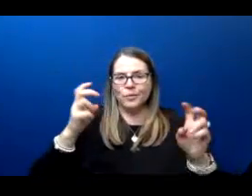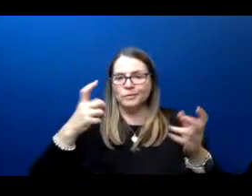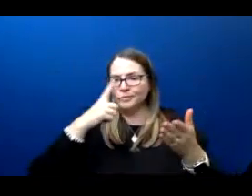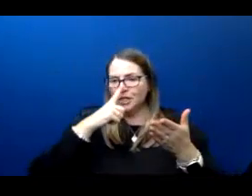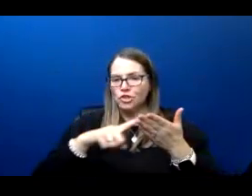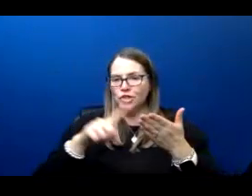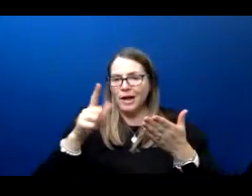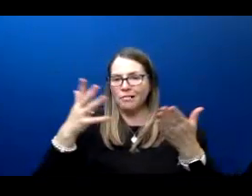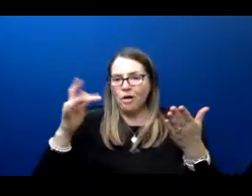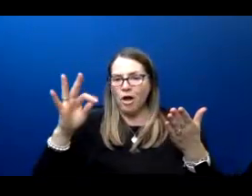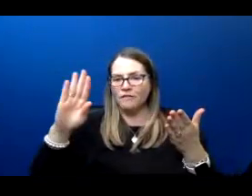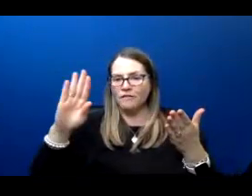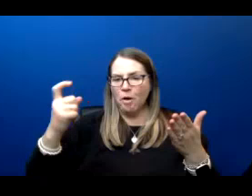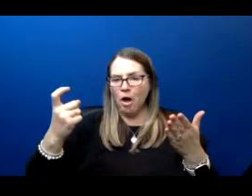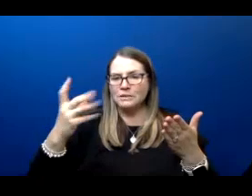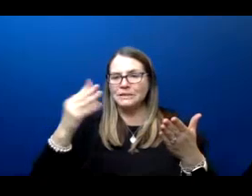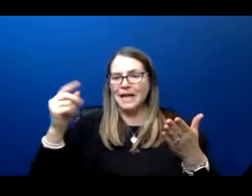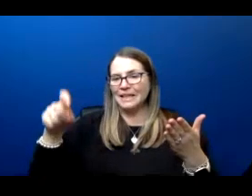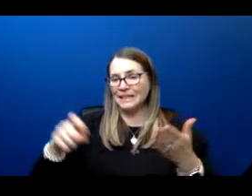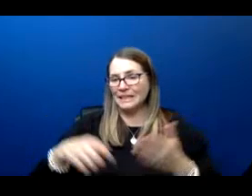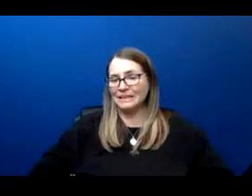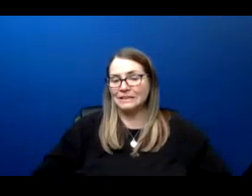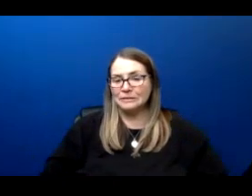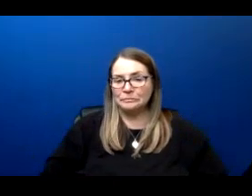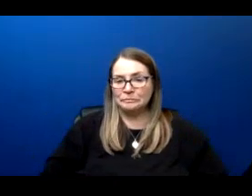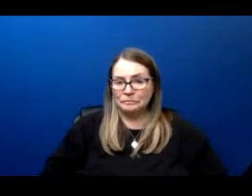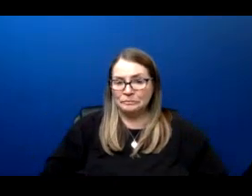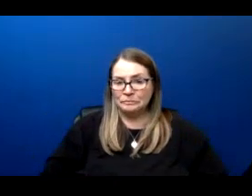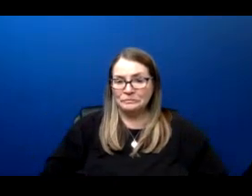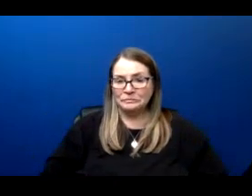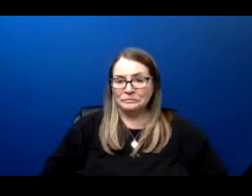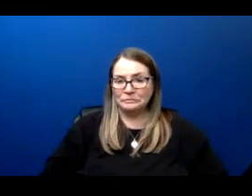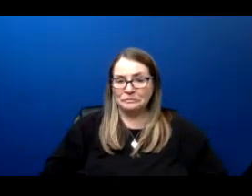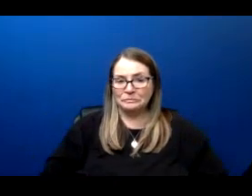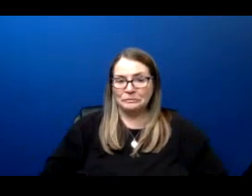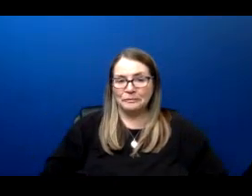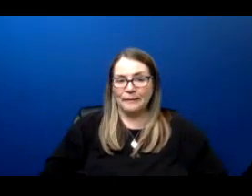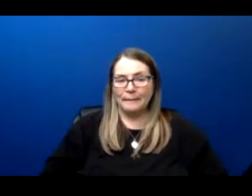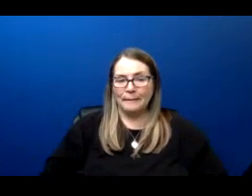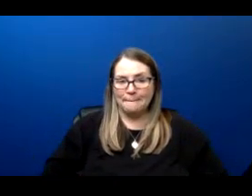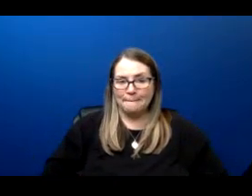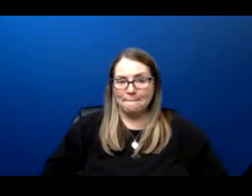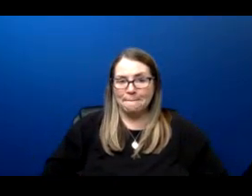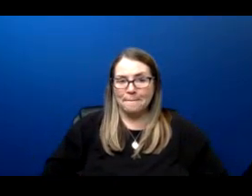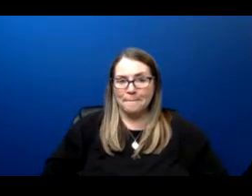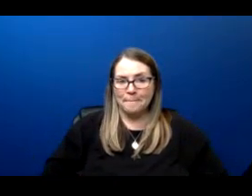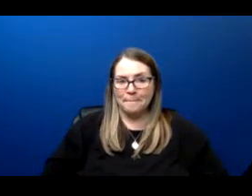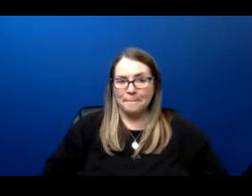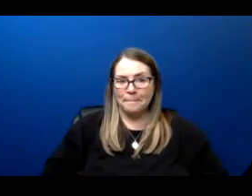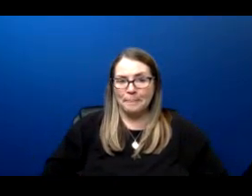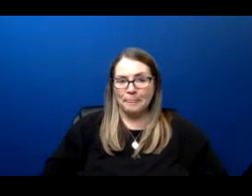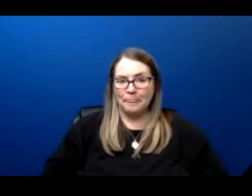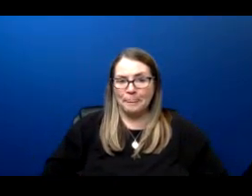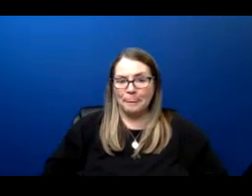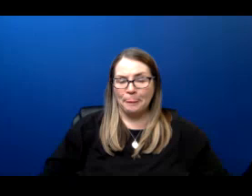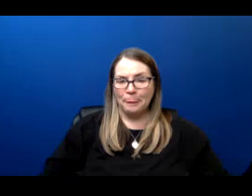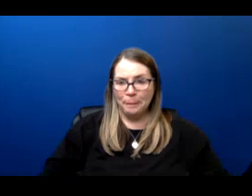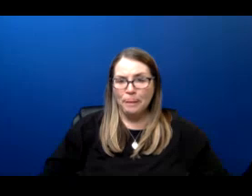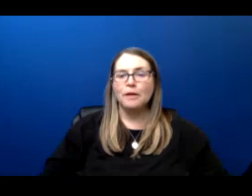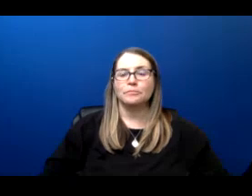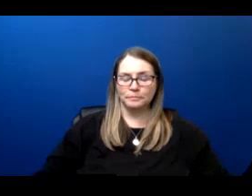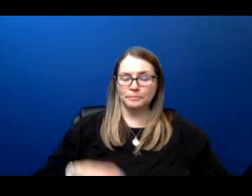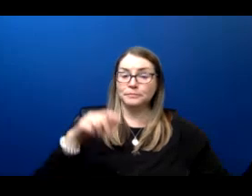meet a lot of needs. If I could just make one comment again, Bishop Bonnie Radden,